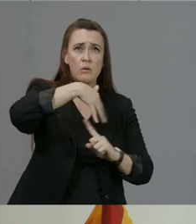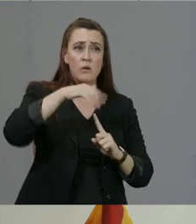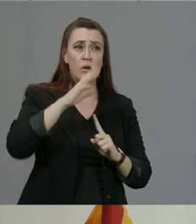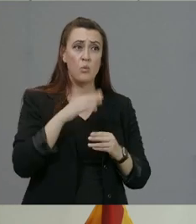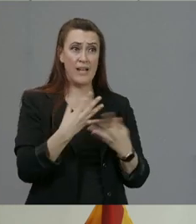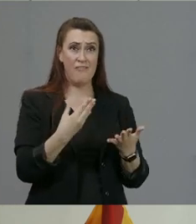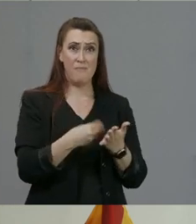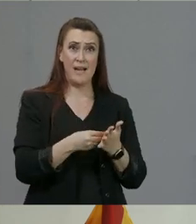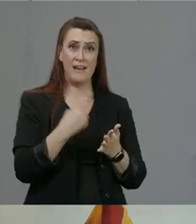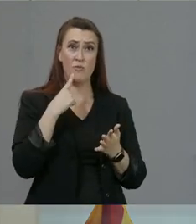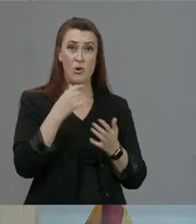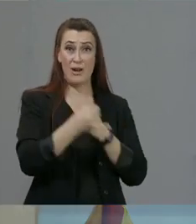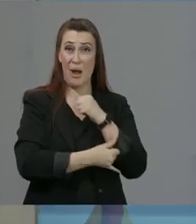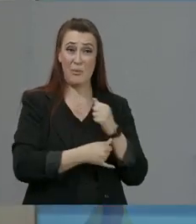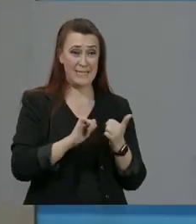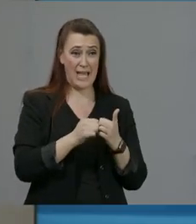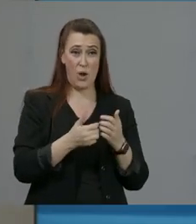do this properly?